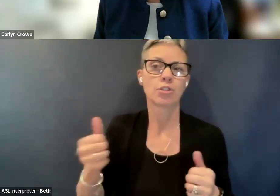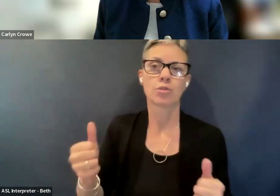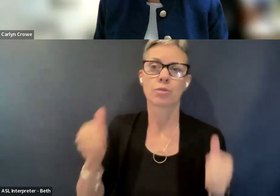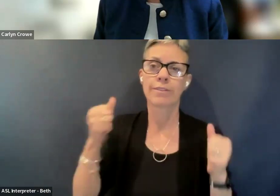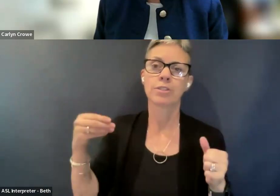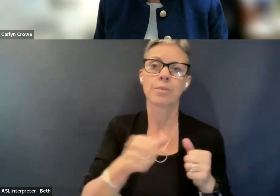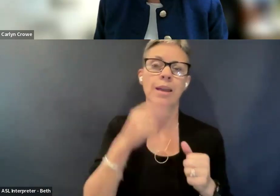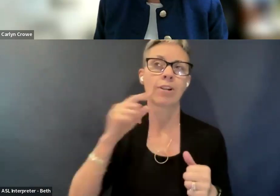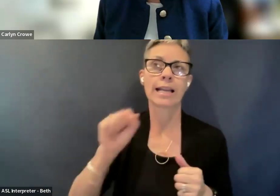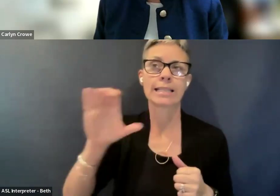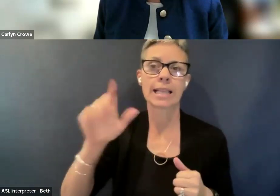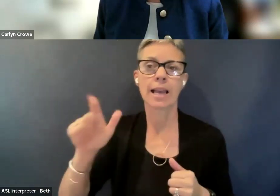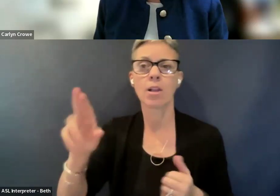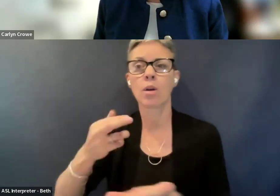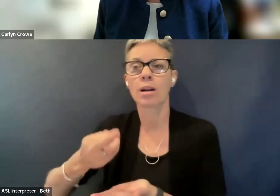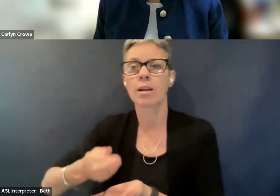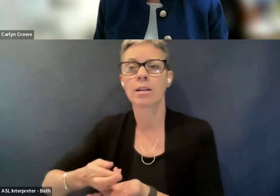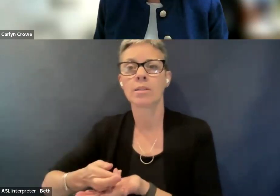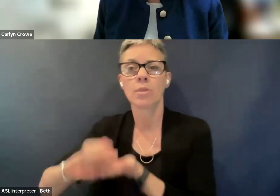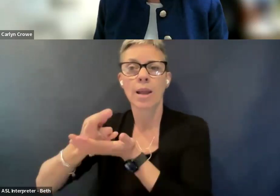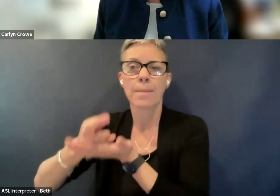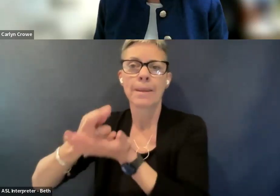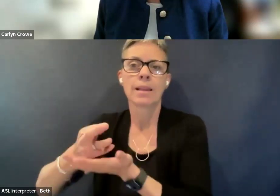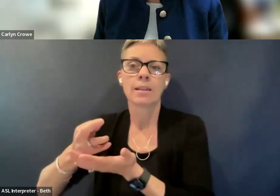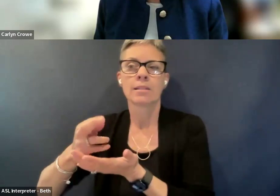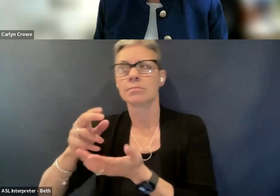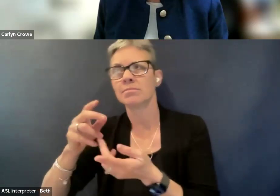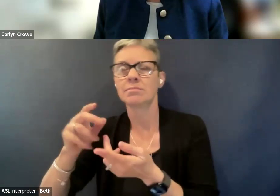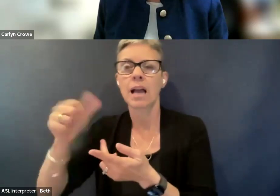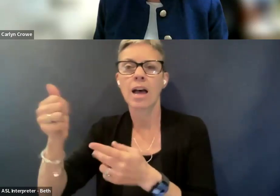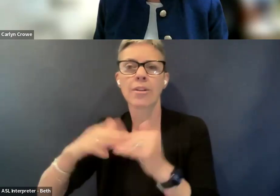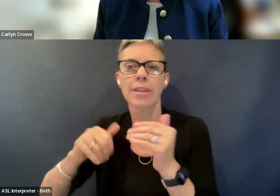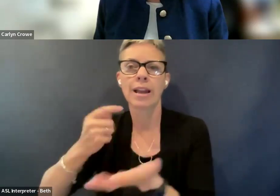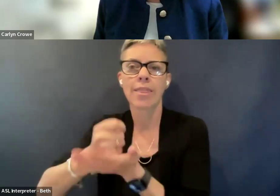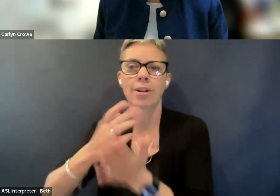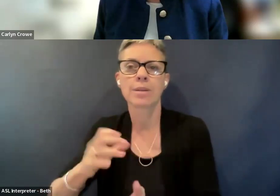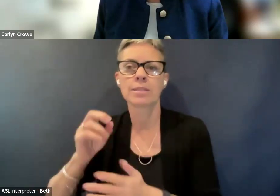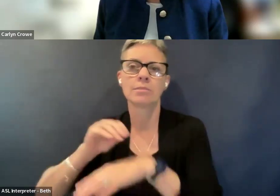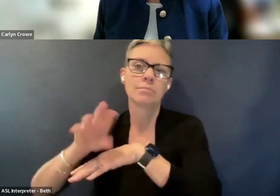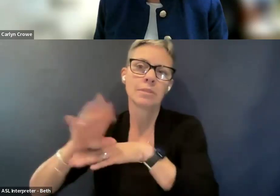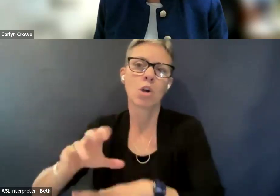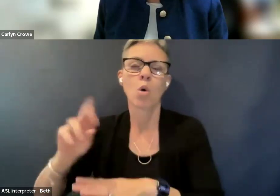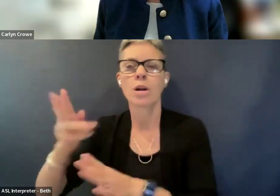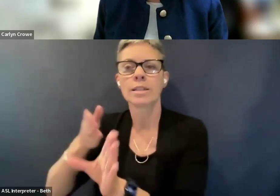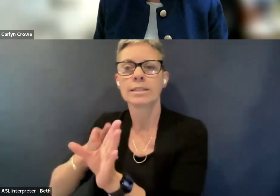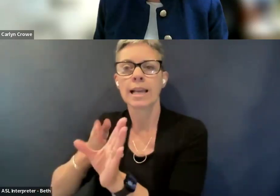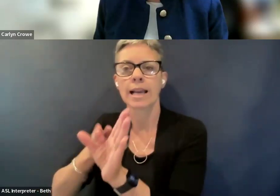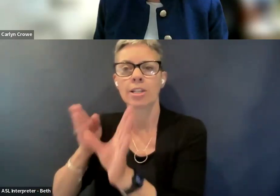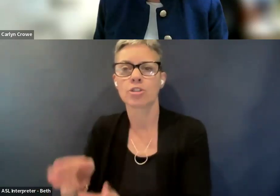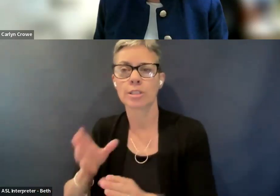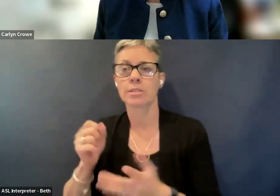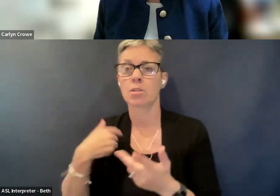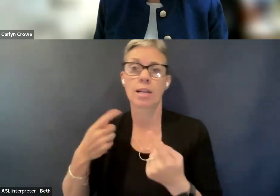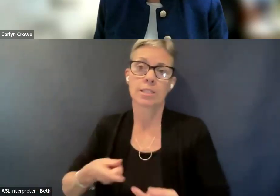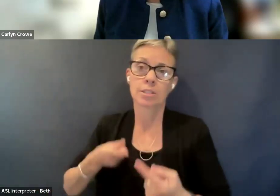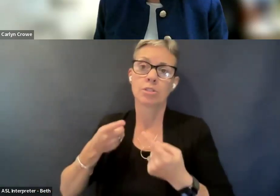or the habilitation or anything besides a therapist or psychiatrist. And that's very limited too. And I struggle by